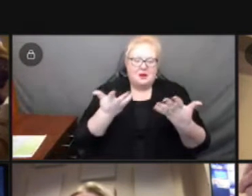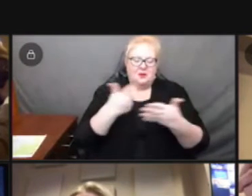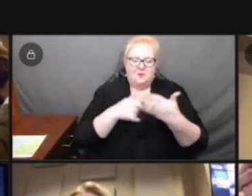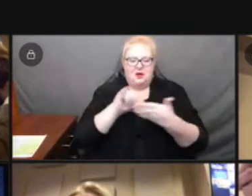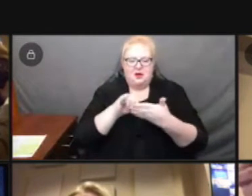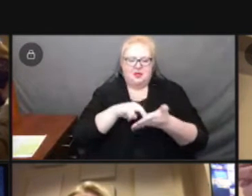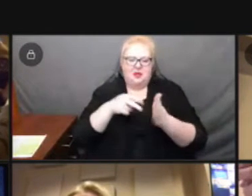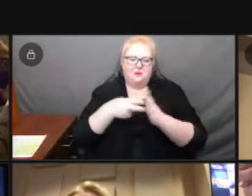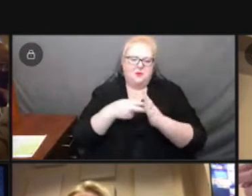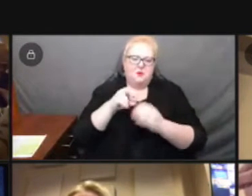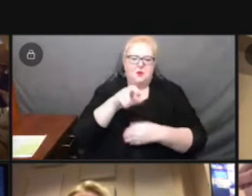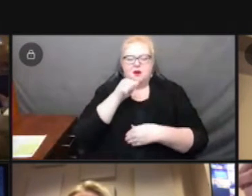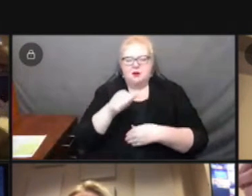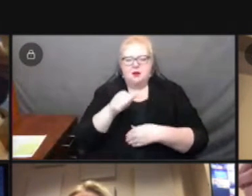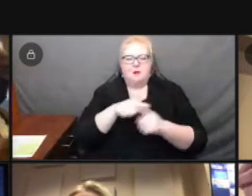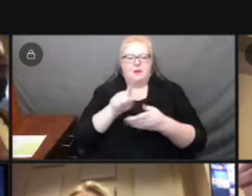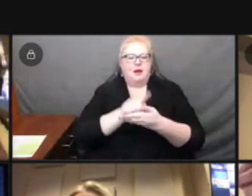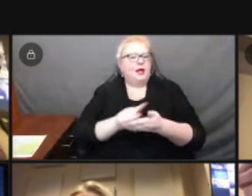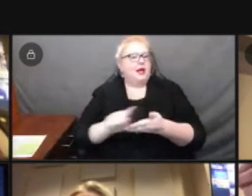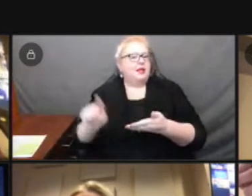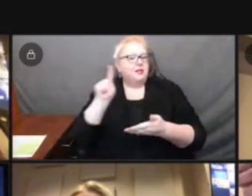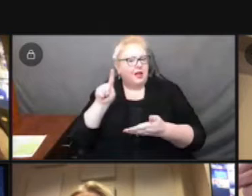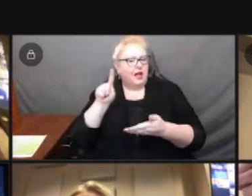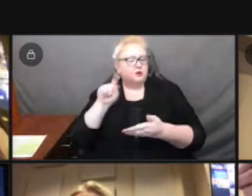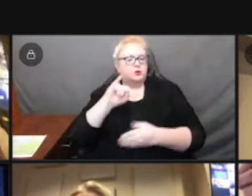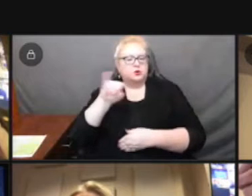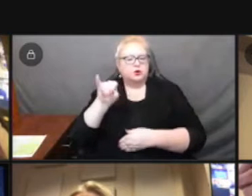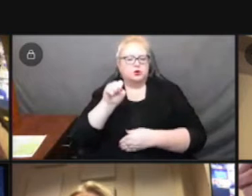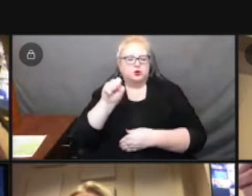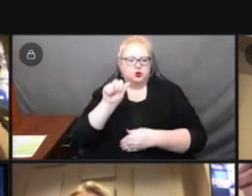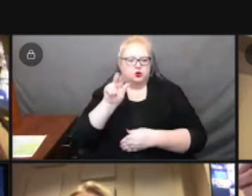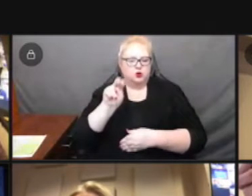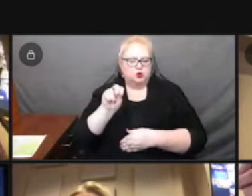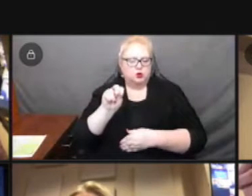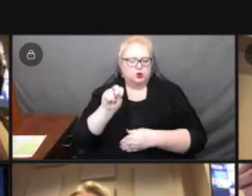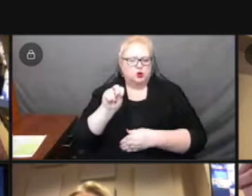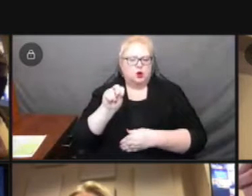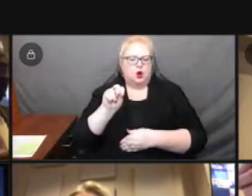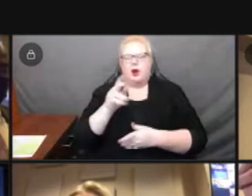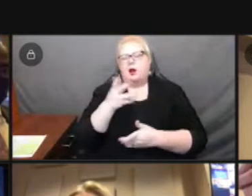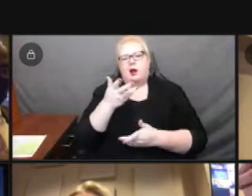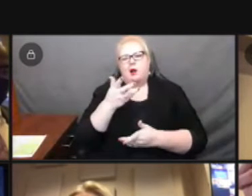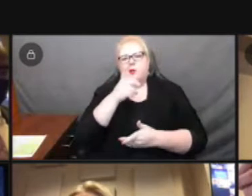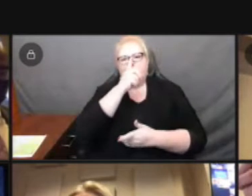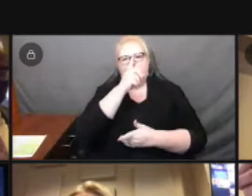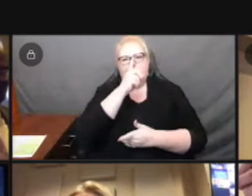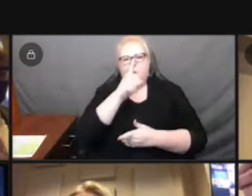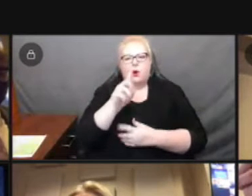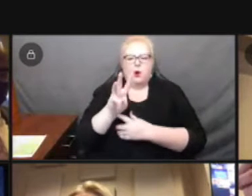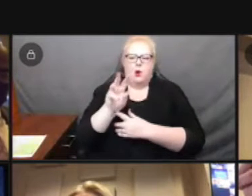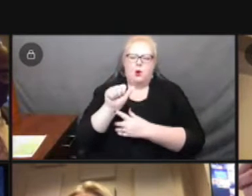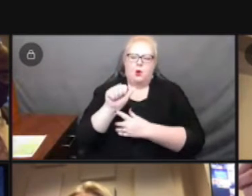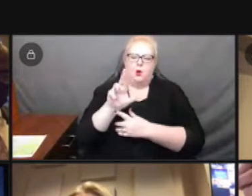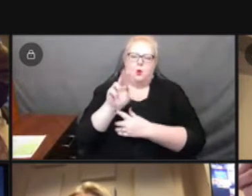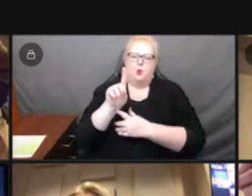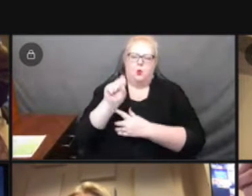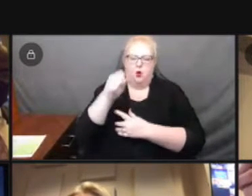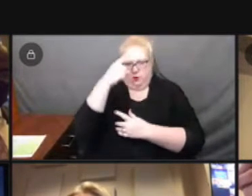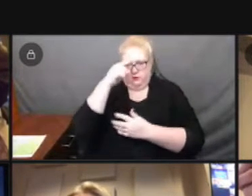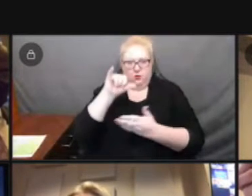week Joan had asked for the awards for the structures that